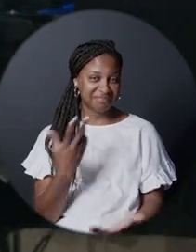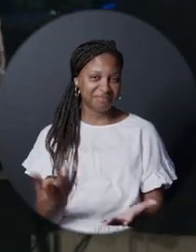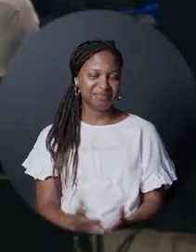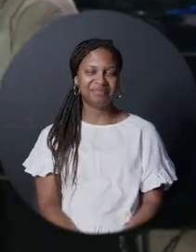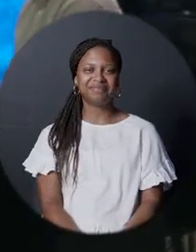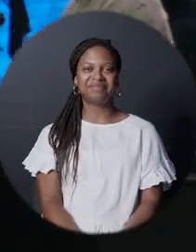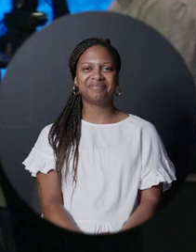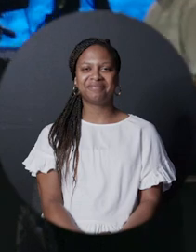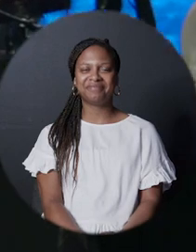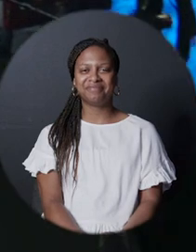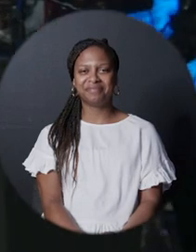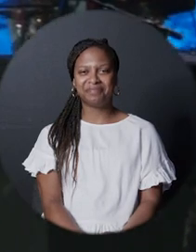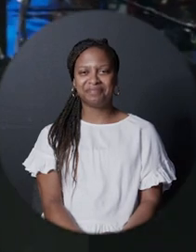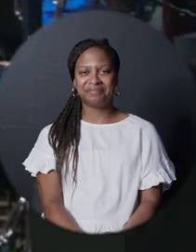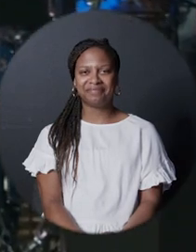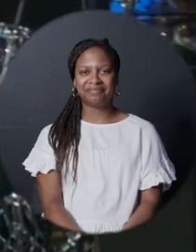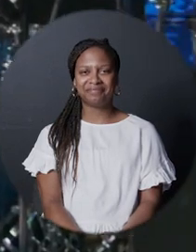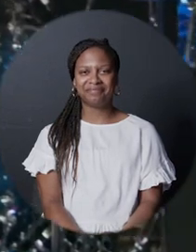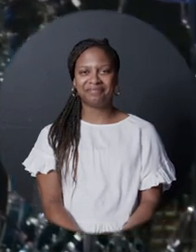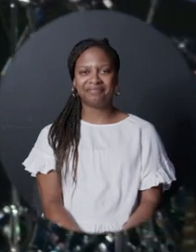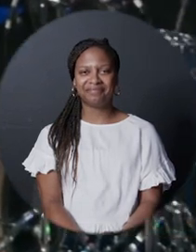What you gonna say?